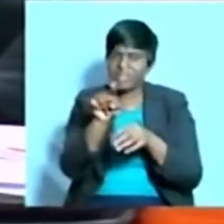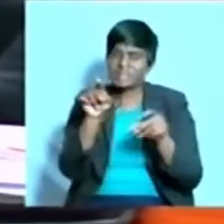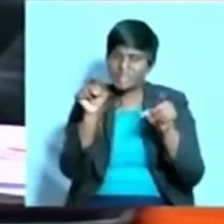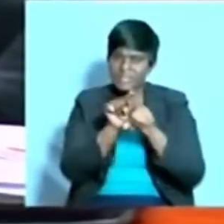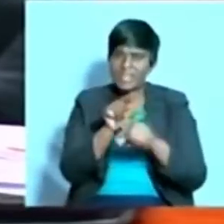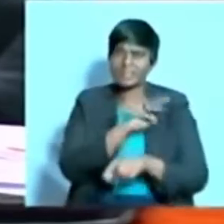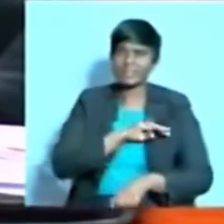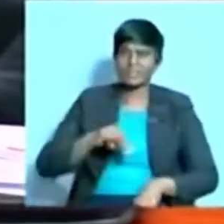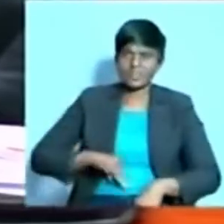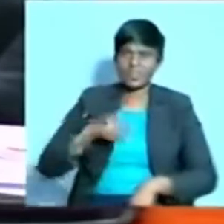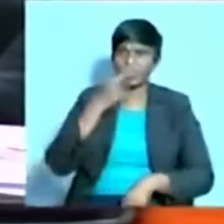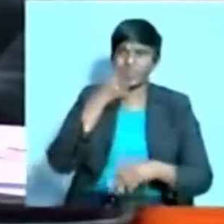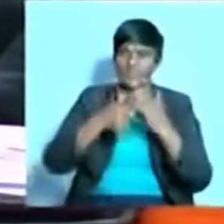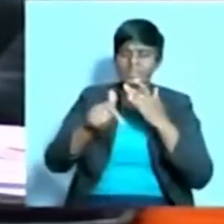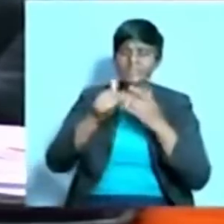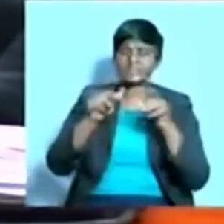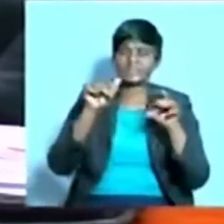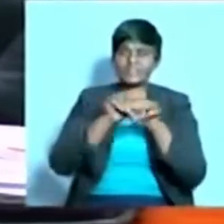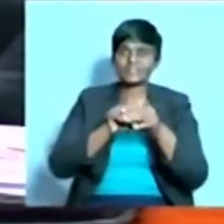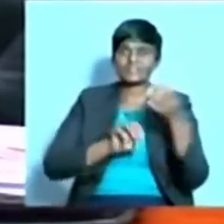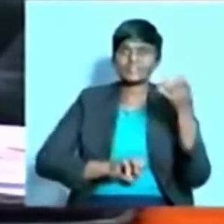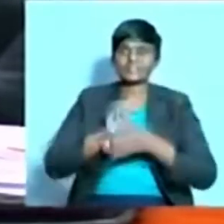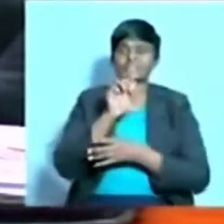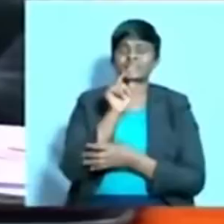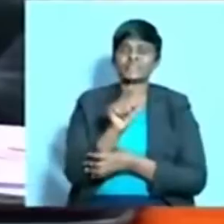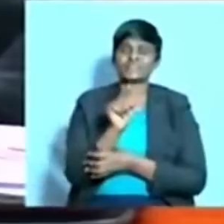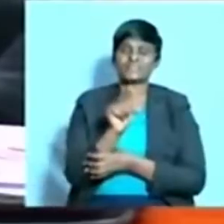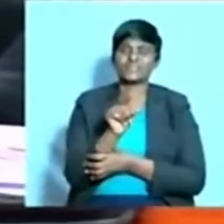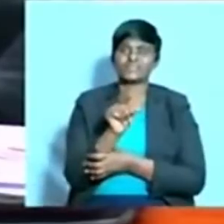members who are on the executive.